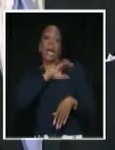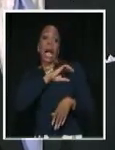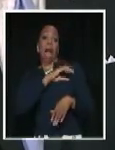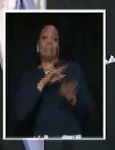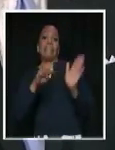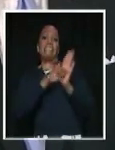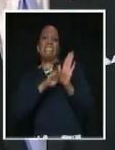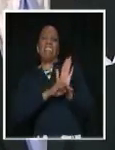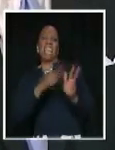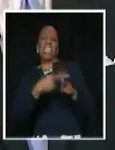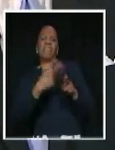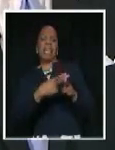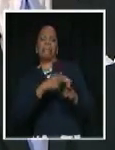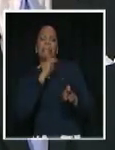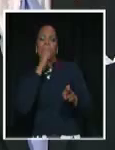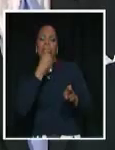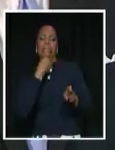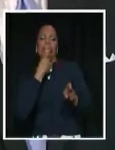have called.